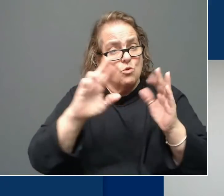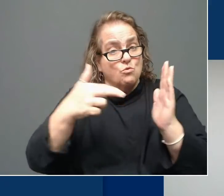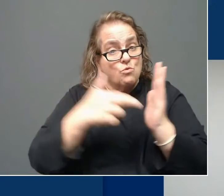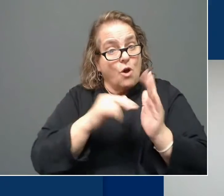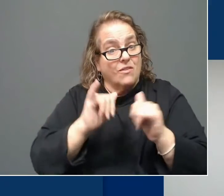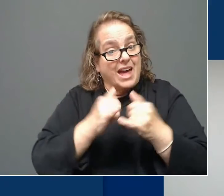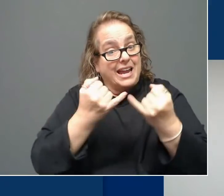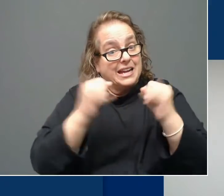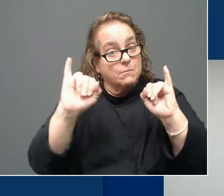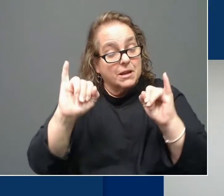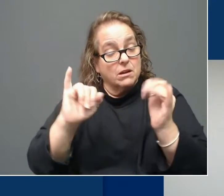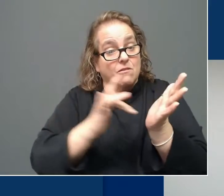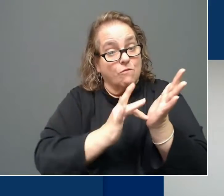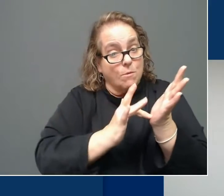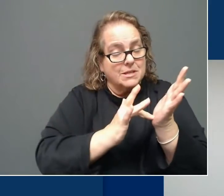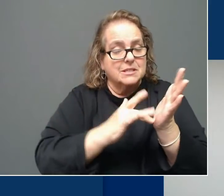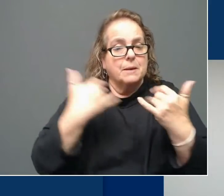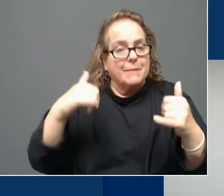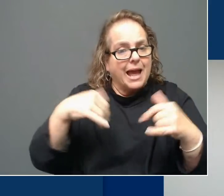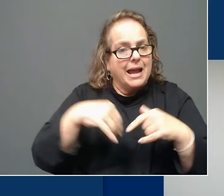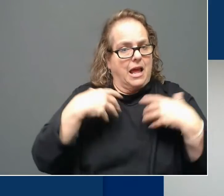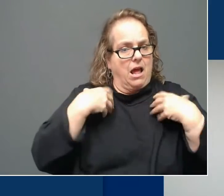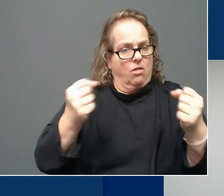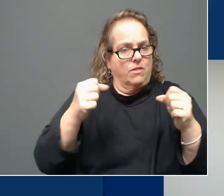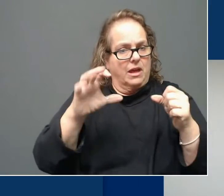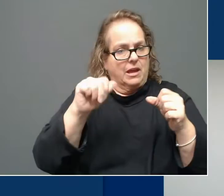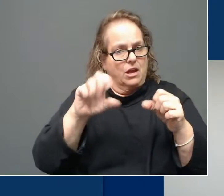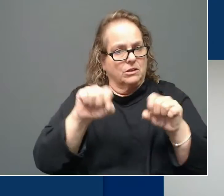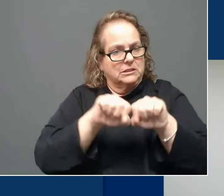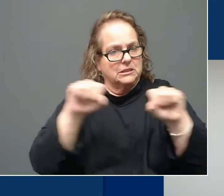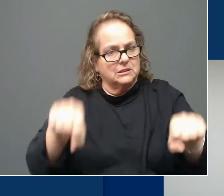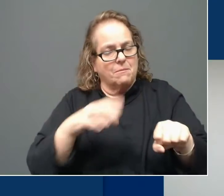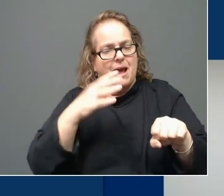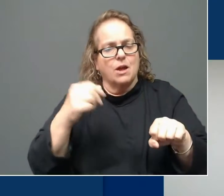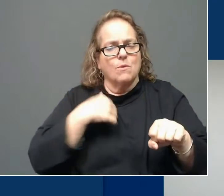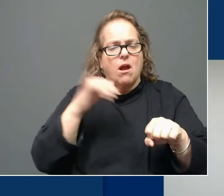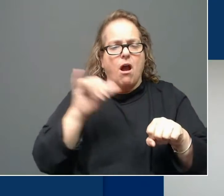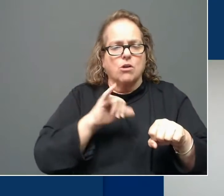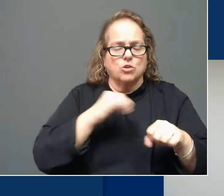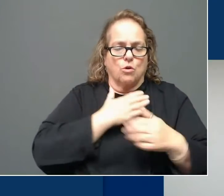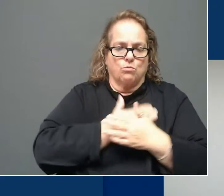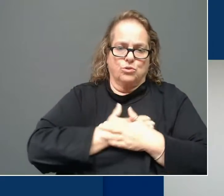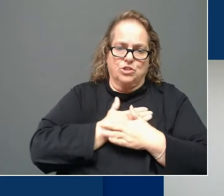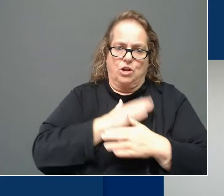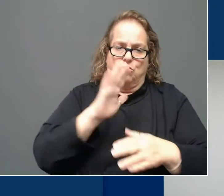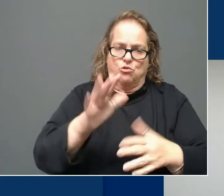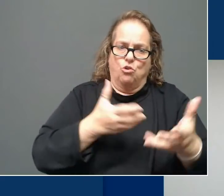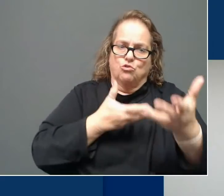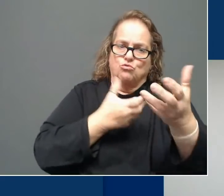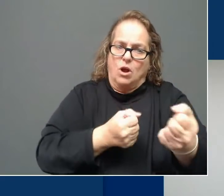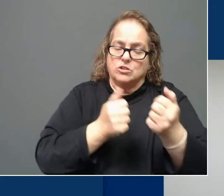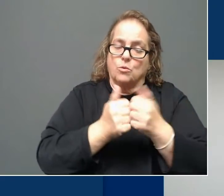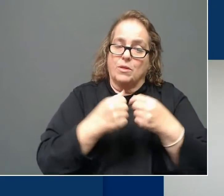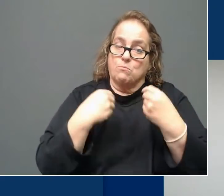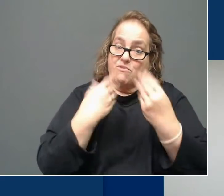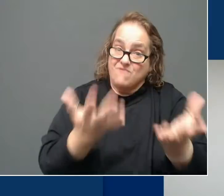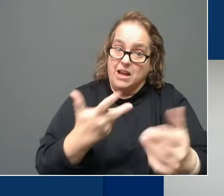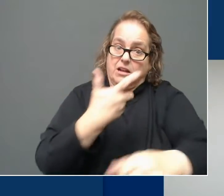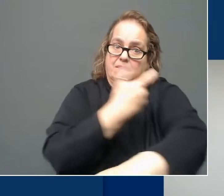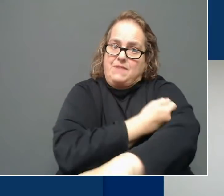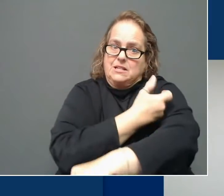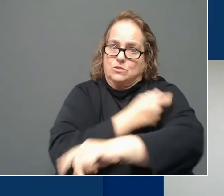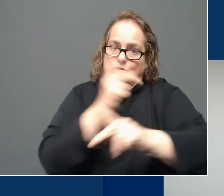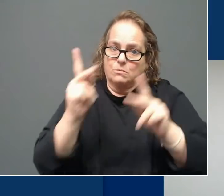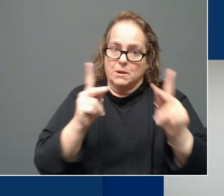healthcare system. And we also appreciate your trust in the administration of this vaccine. Independent pharmacy has been